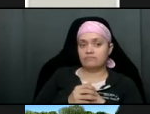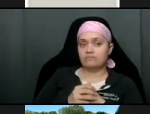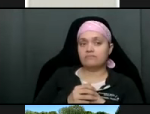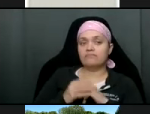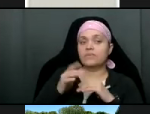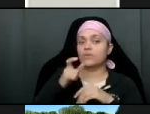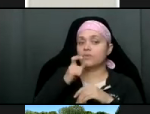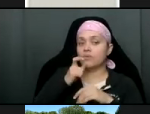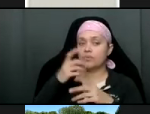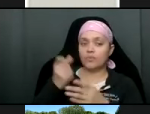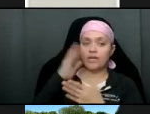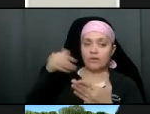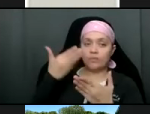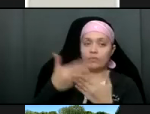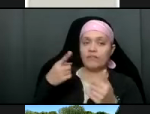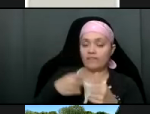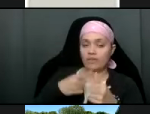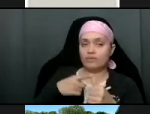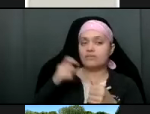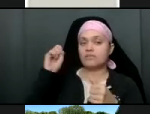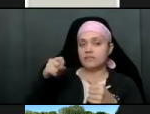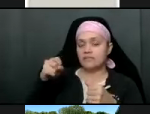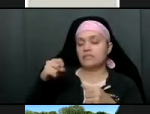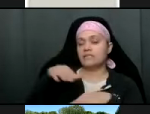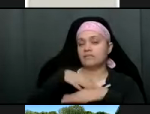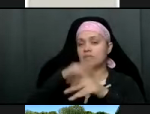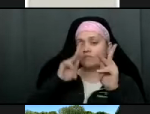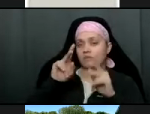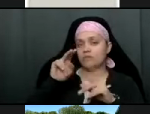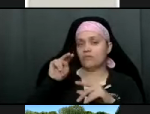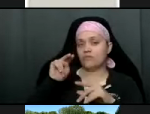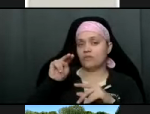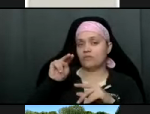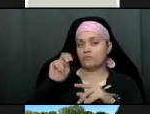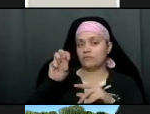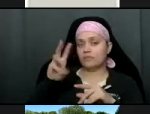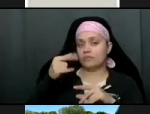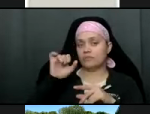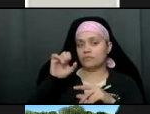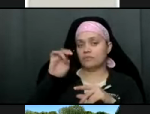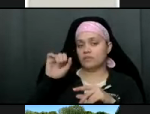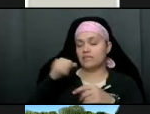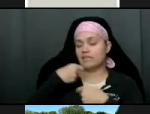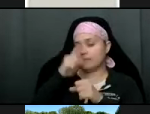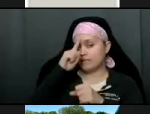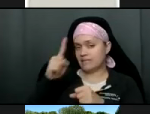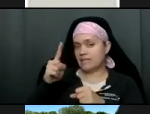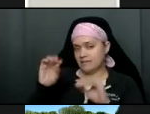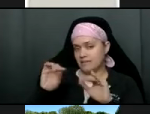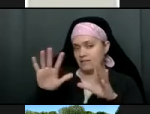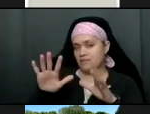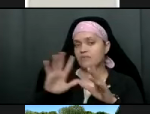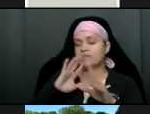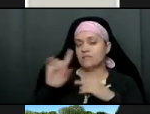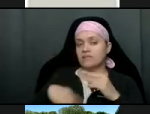Who indeed got there first? Well, it was native peoples from nearby. And certainly that makes sense logically. If we're talking